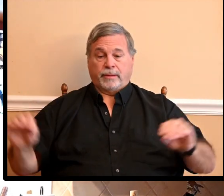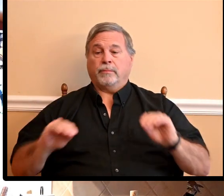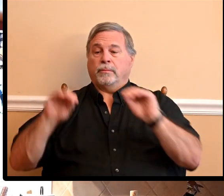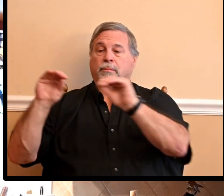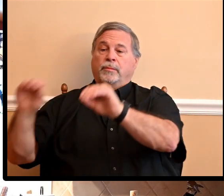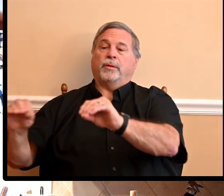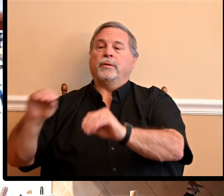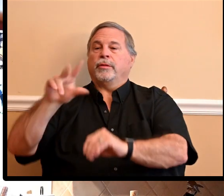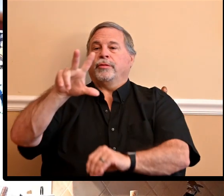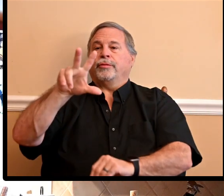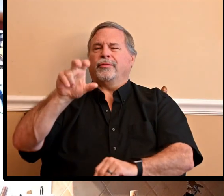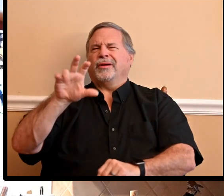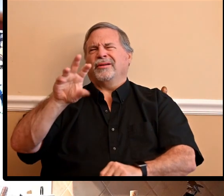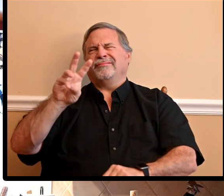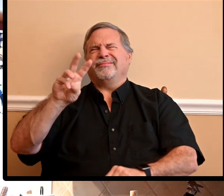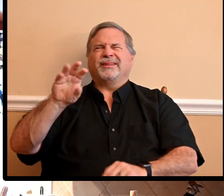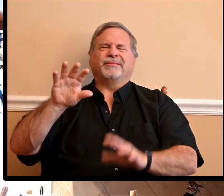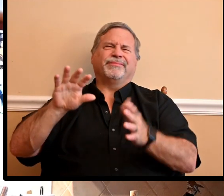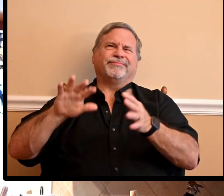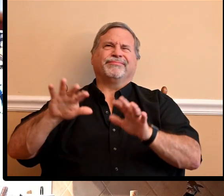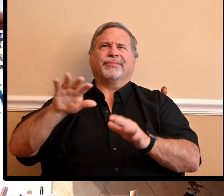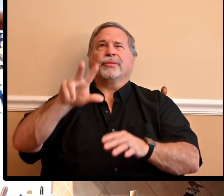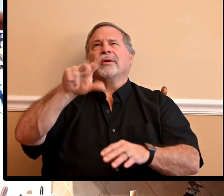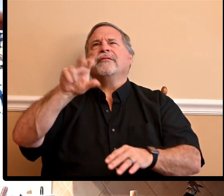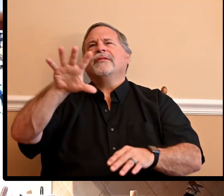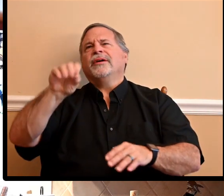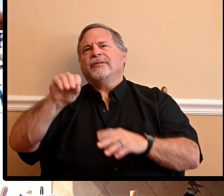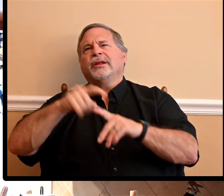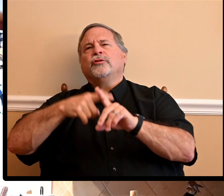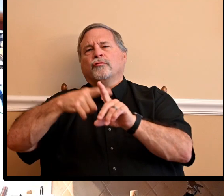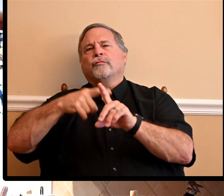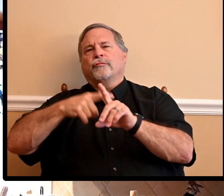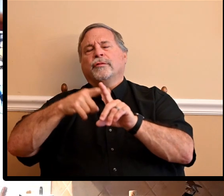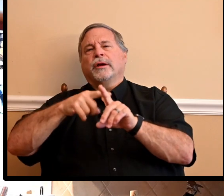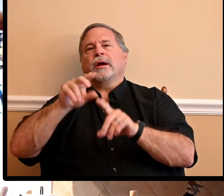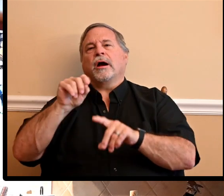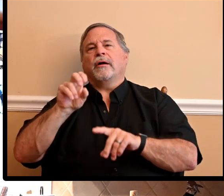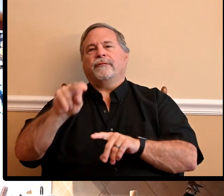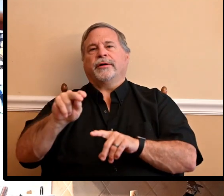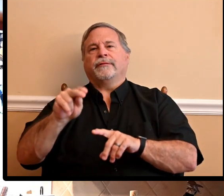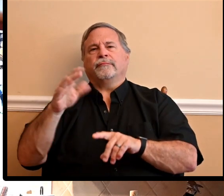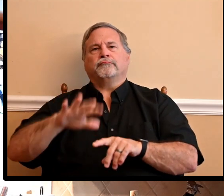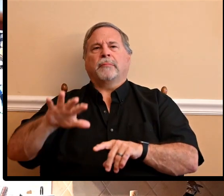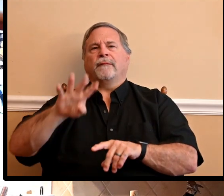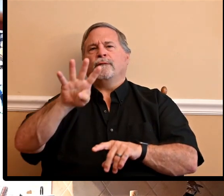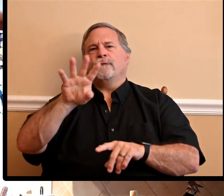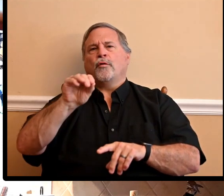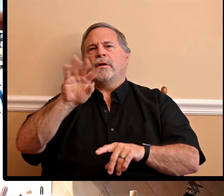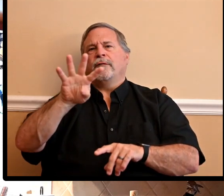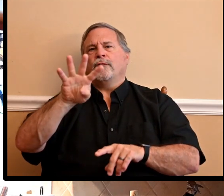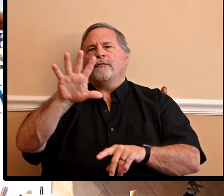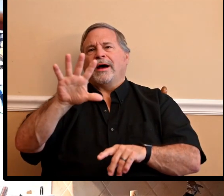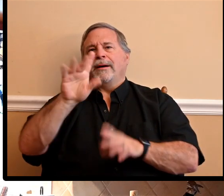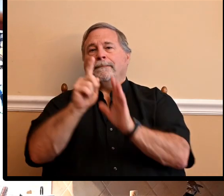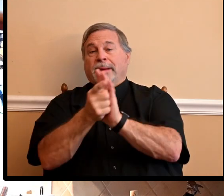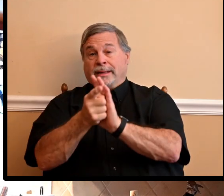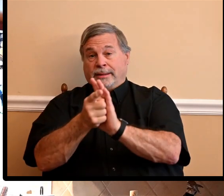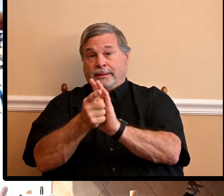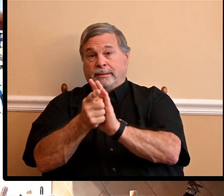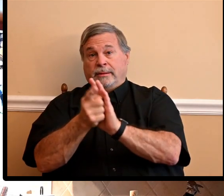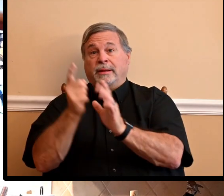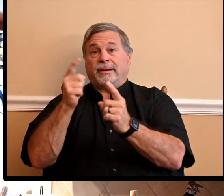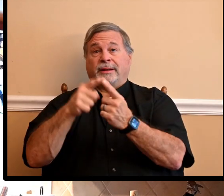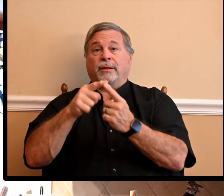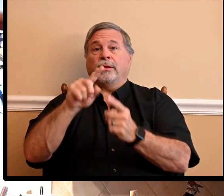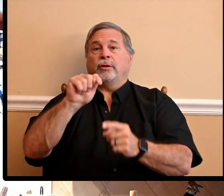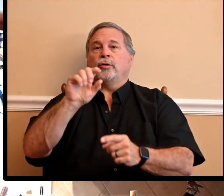So once we've done this, it'll go into about a 350 degree oven for about 40 to